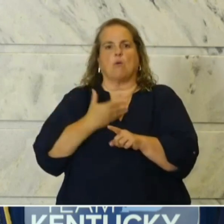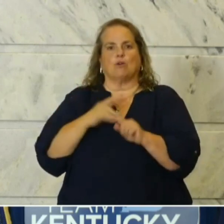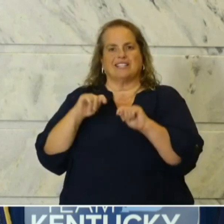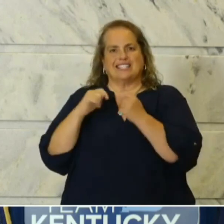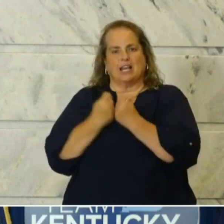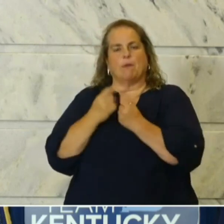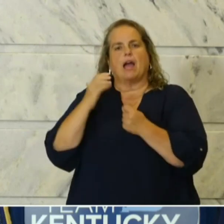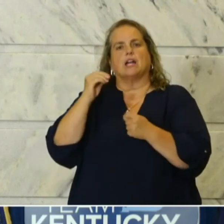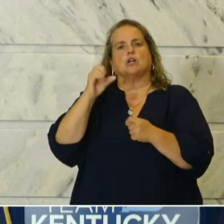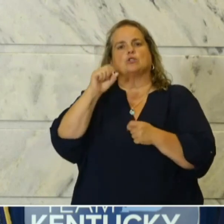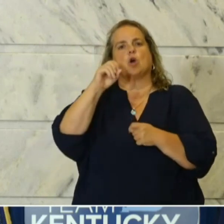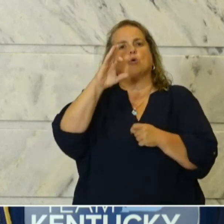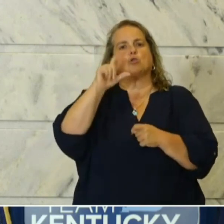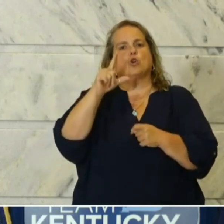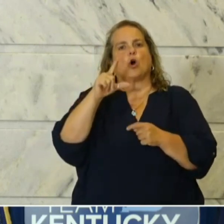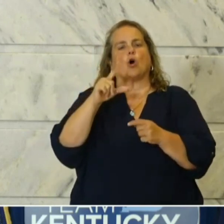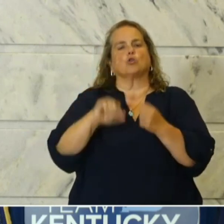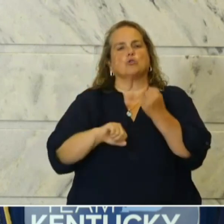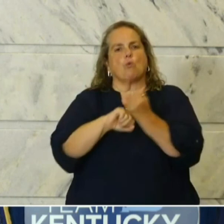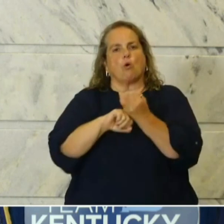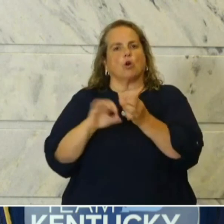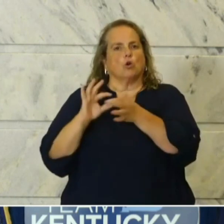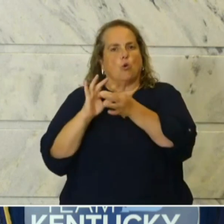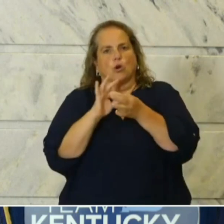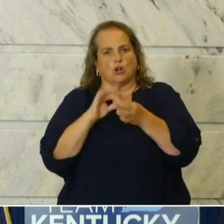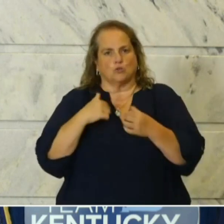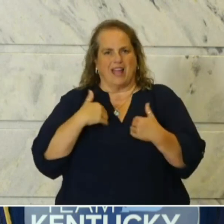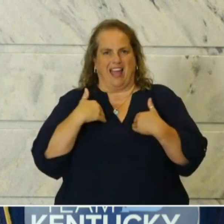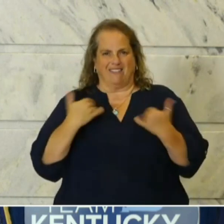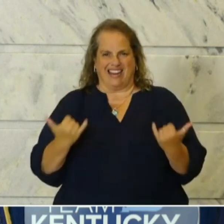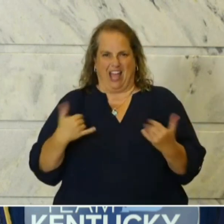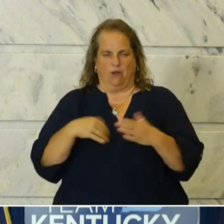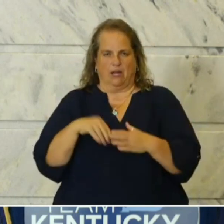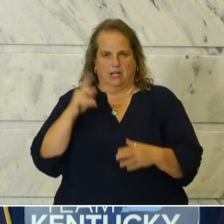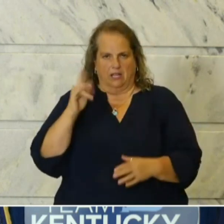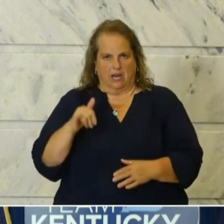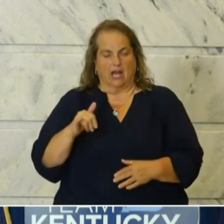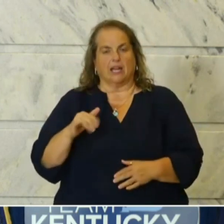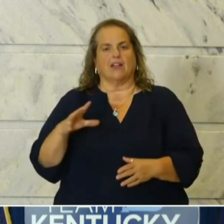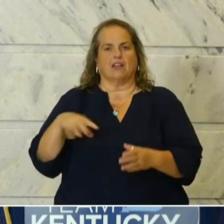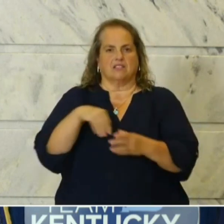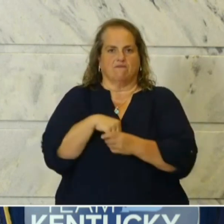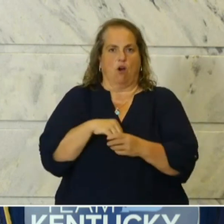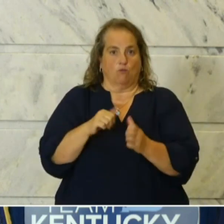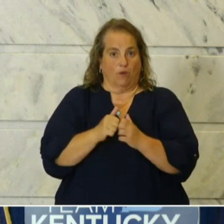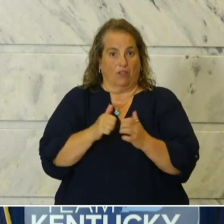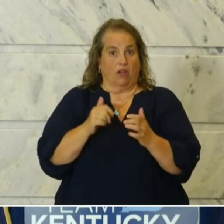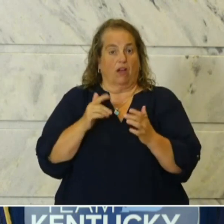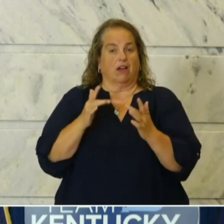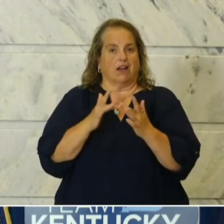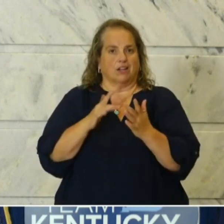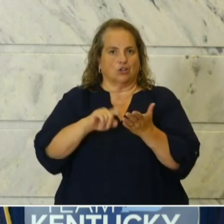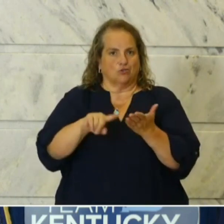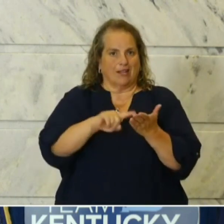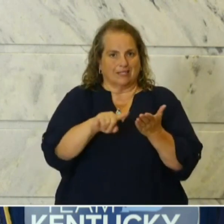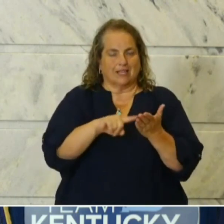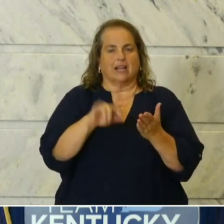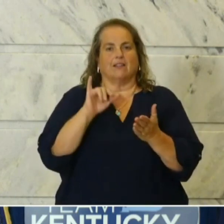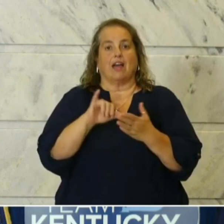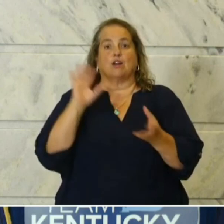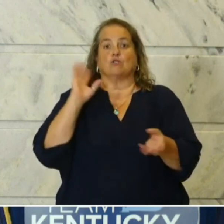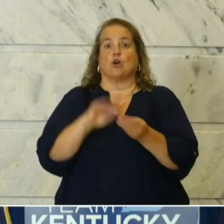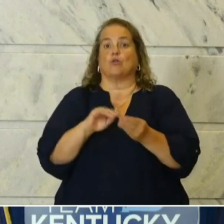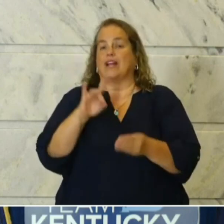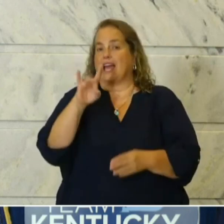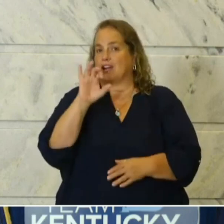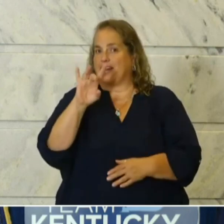coordinators that we have in Kentucky now that are engaged in the contact tracing effort. That totals up to 886